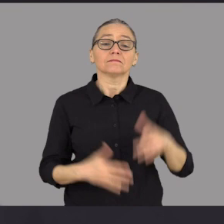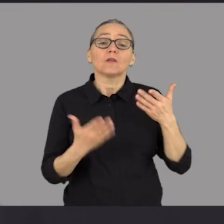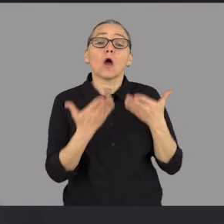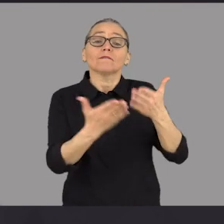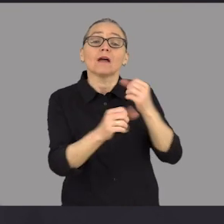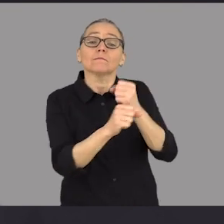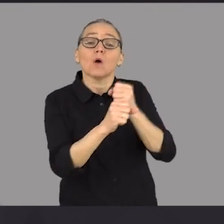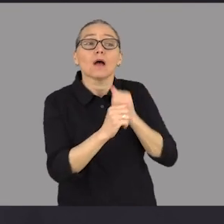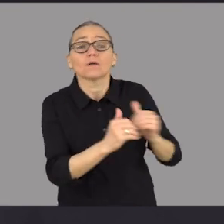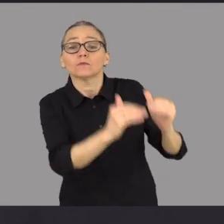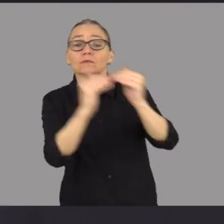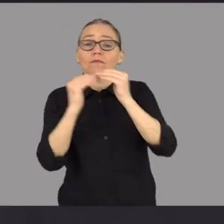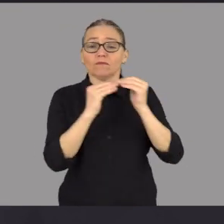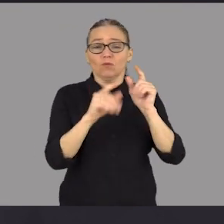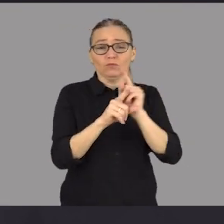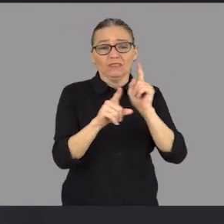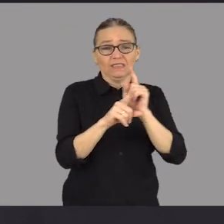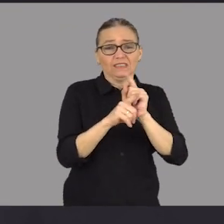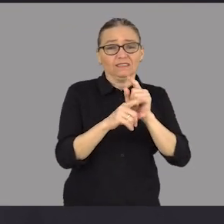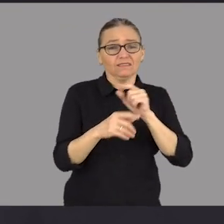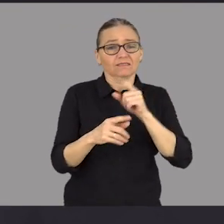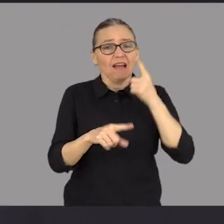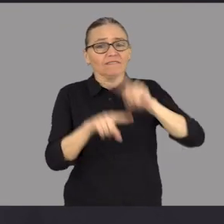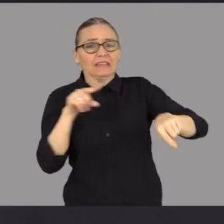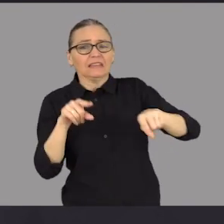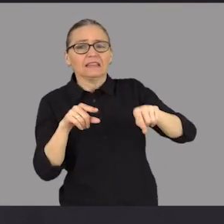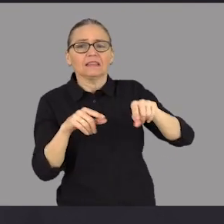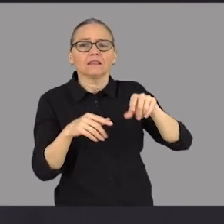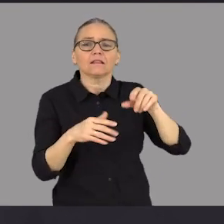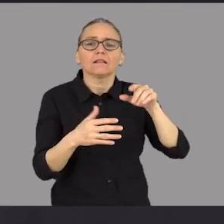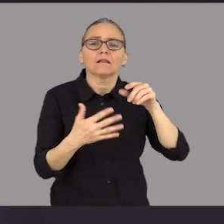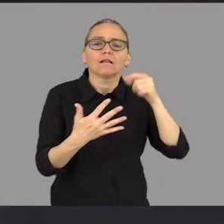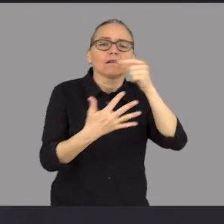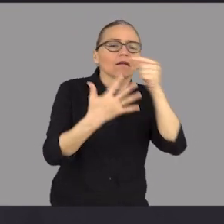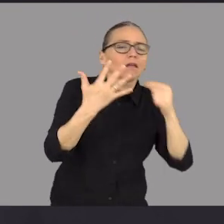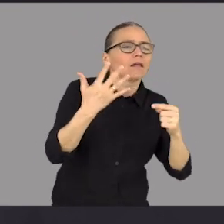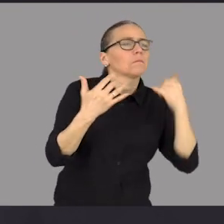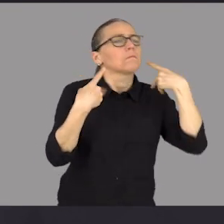to reach a wider and more diverse applicant base.